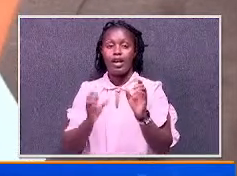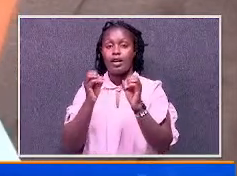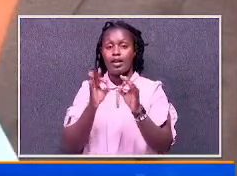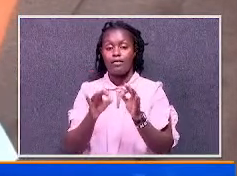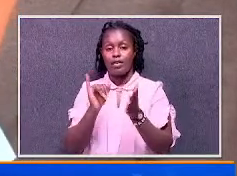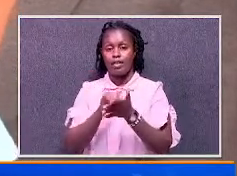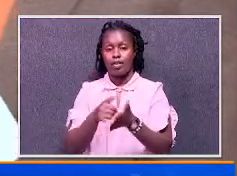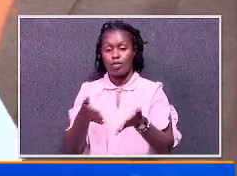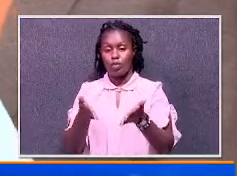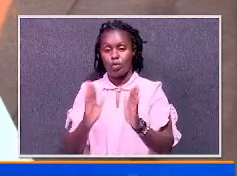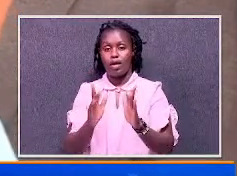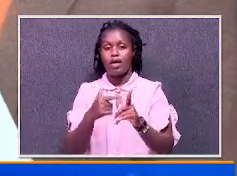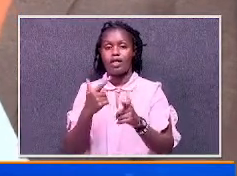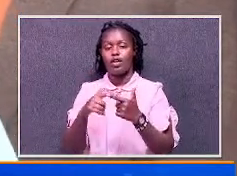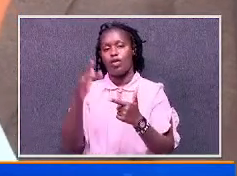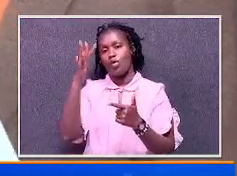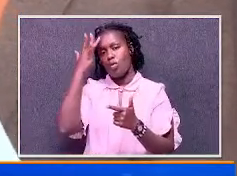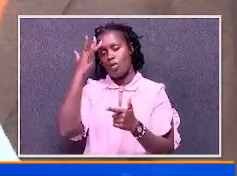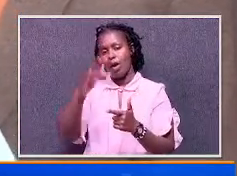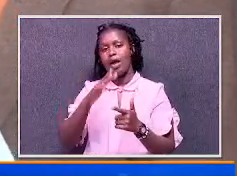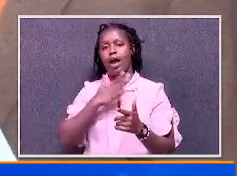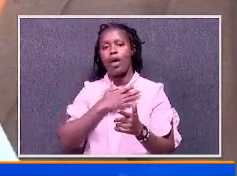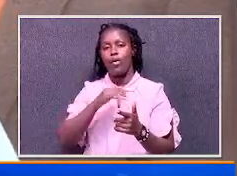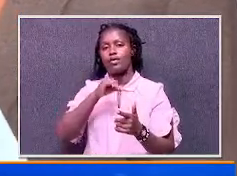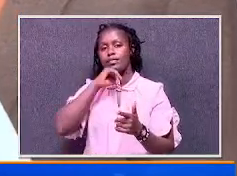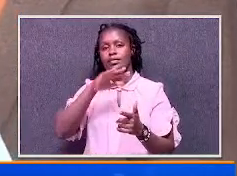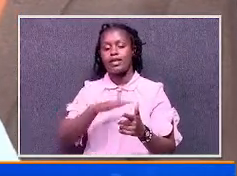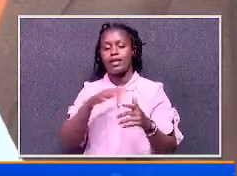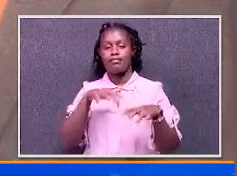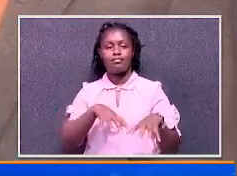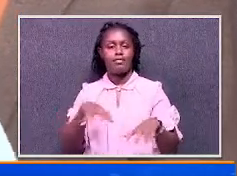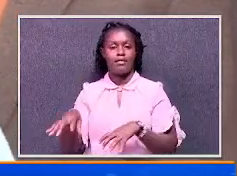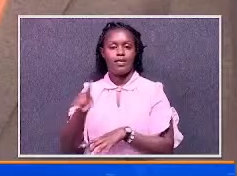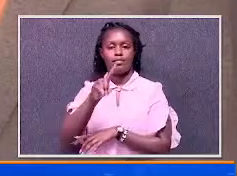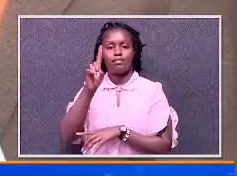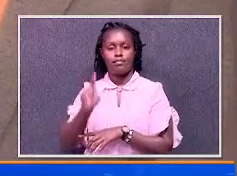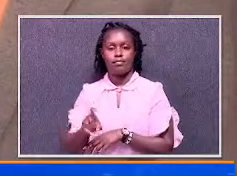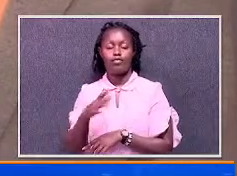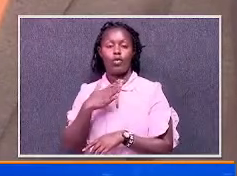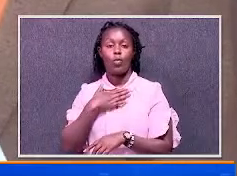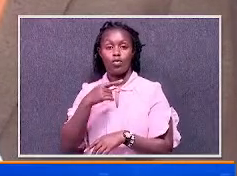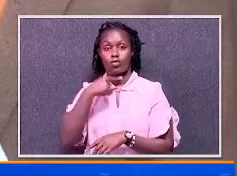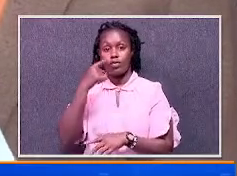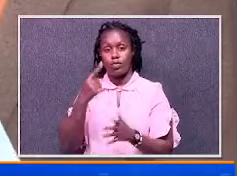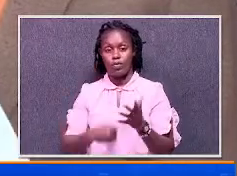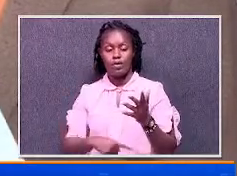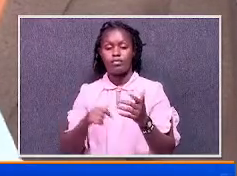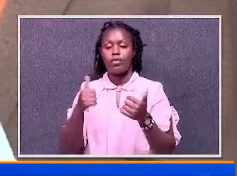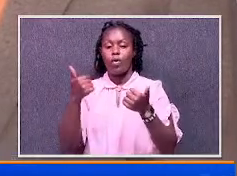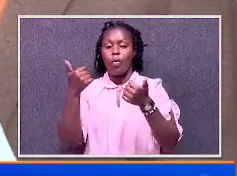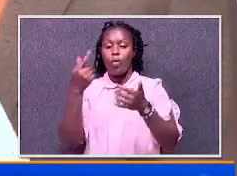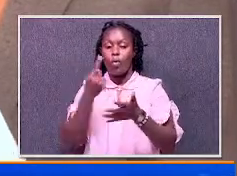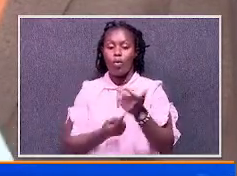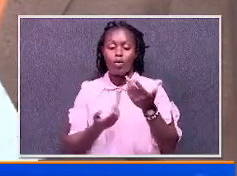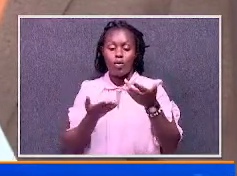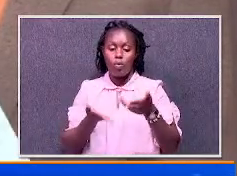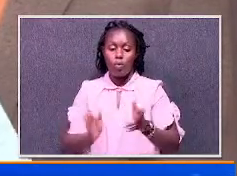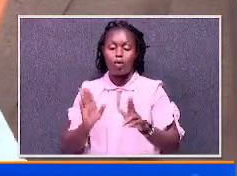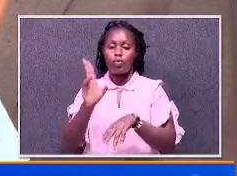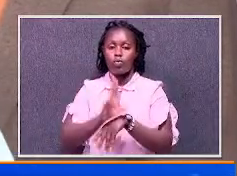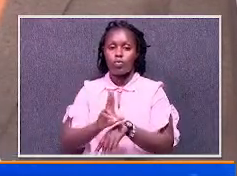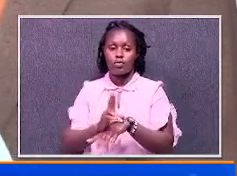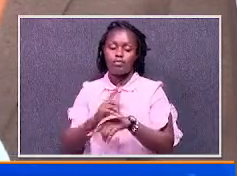ndio trend, mbona mtoto wetu aumia? Kutaka kuambia ile mbinu wanatumia waendelee kutumia hiyo